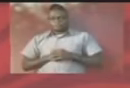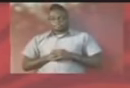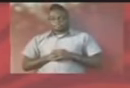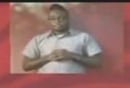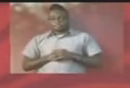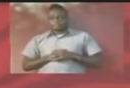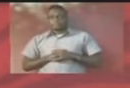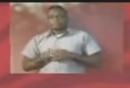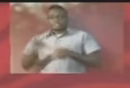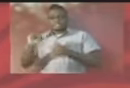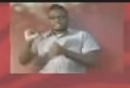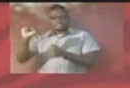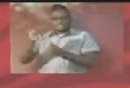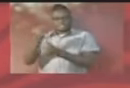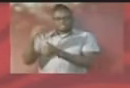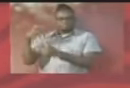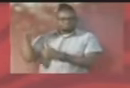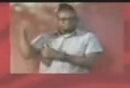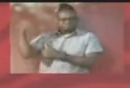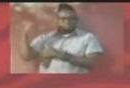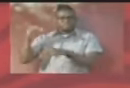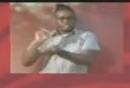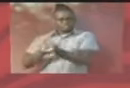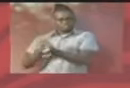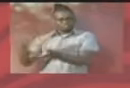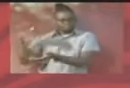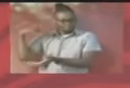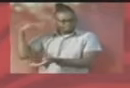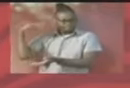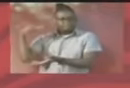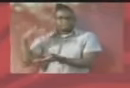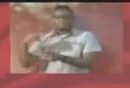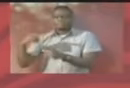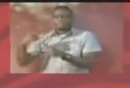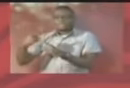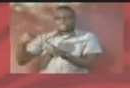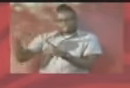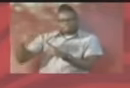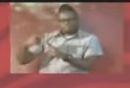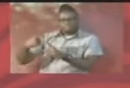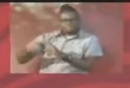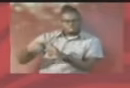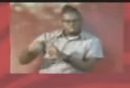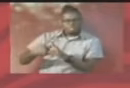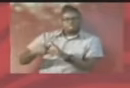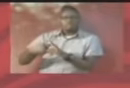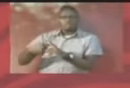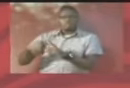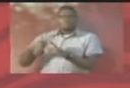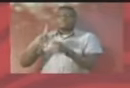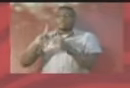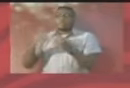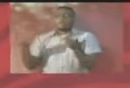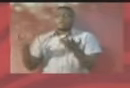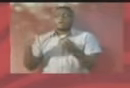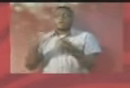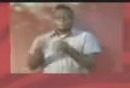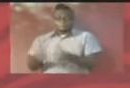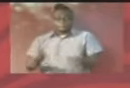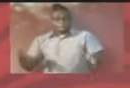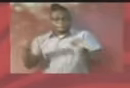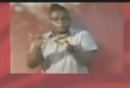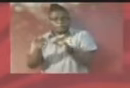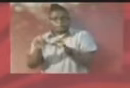health visitor. A few months ago, I was afforded the opportunity to discuss the importance of vaccination and